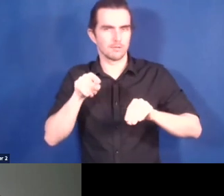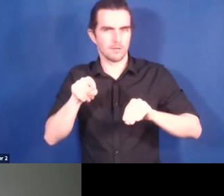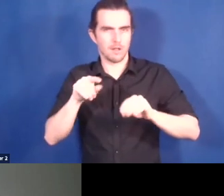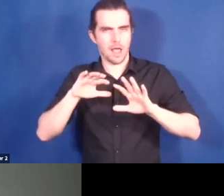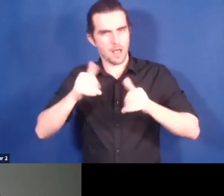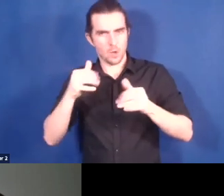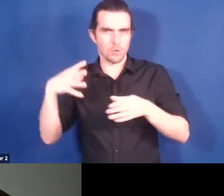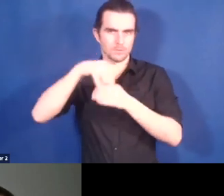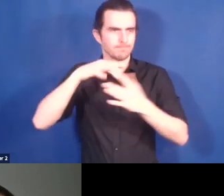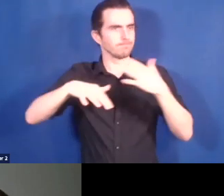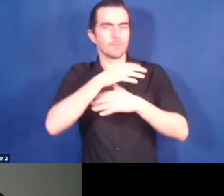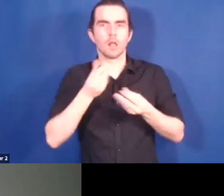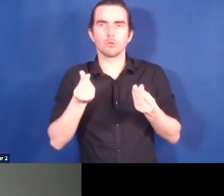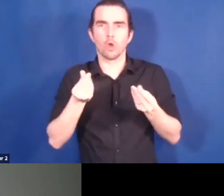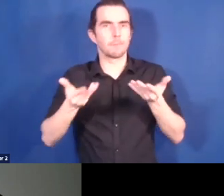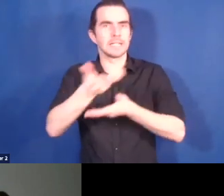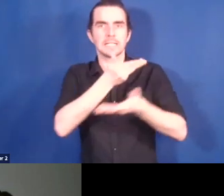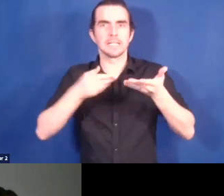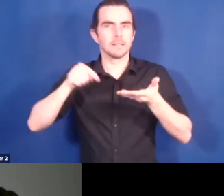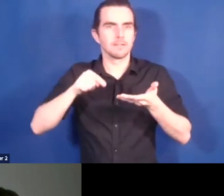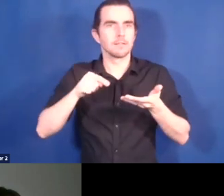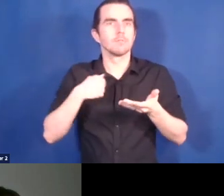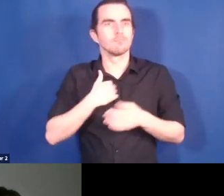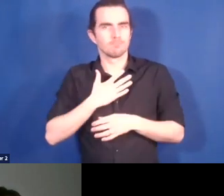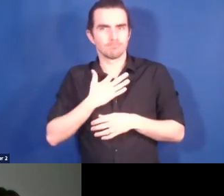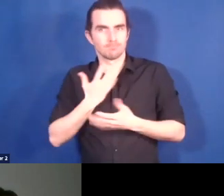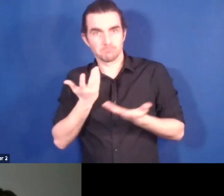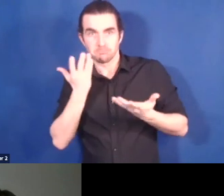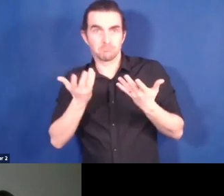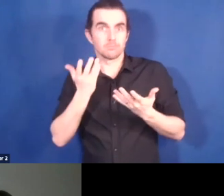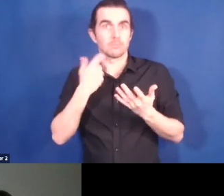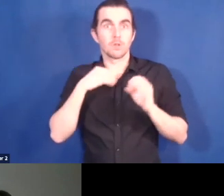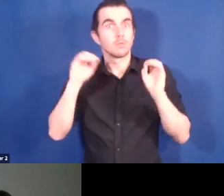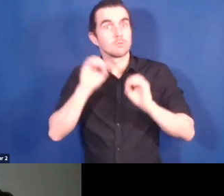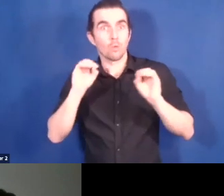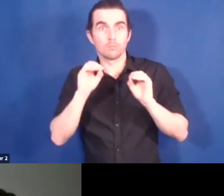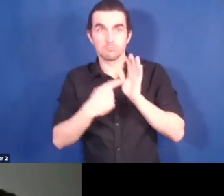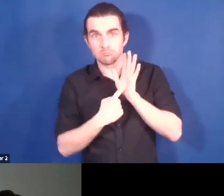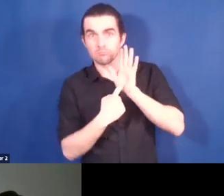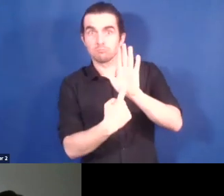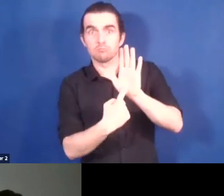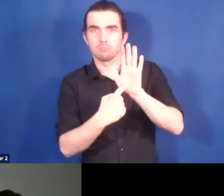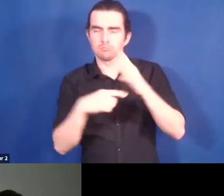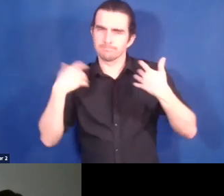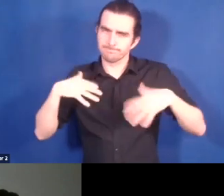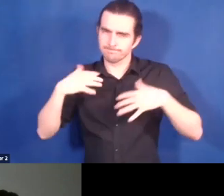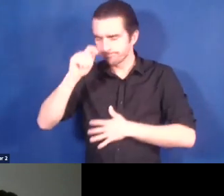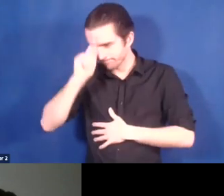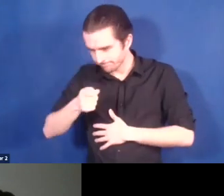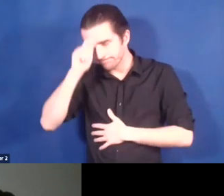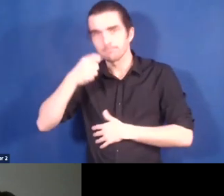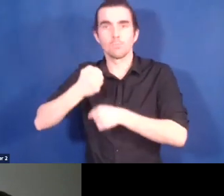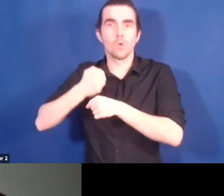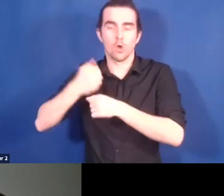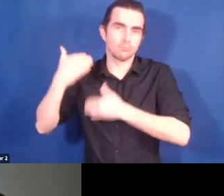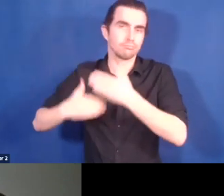Coalition, an initiative that actually began before the Global Compact was affirmed and now is a couple hundred